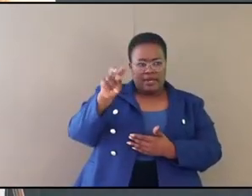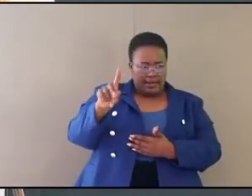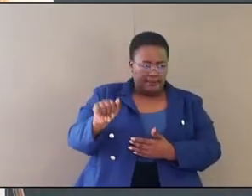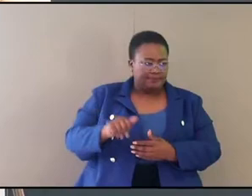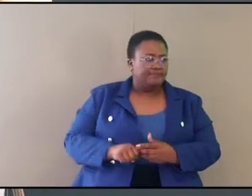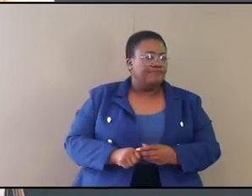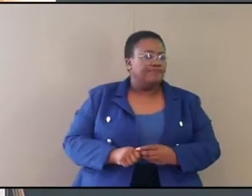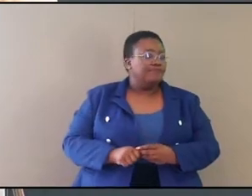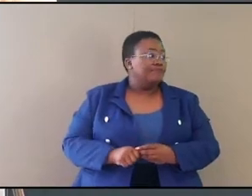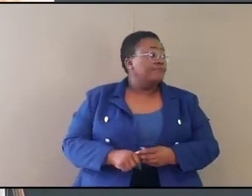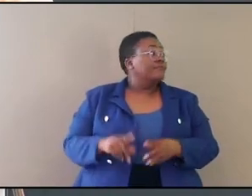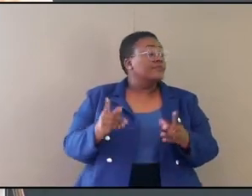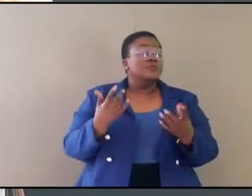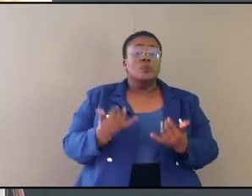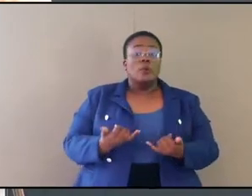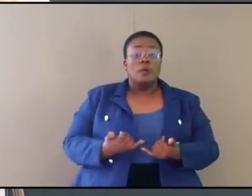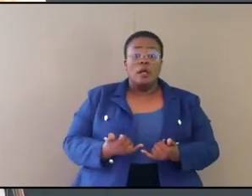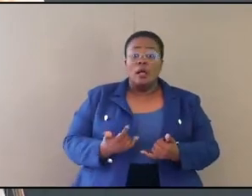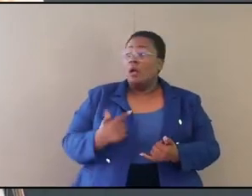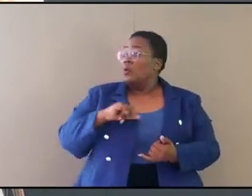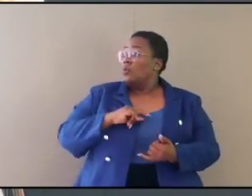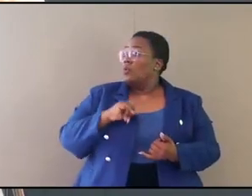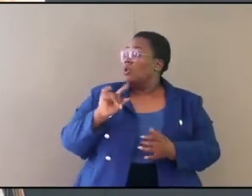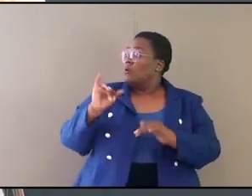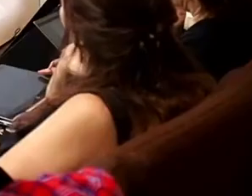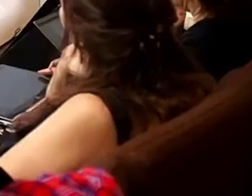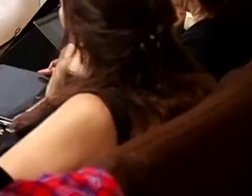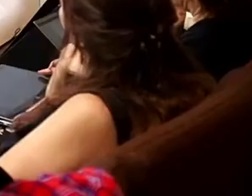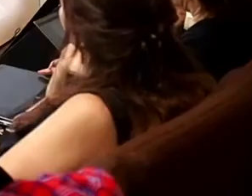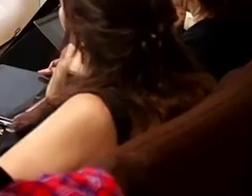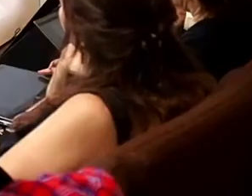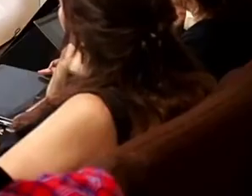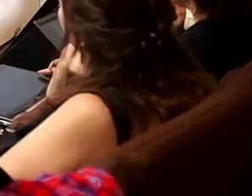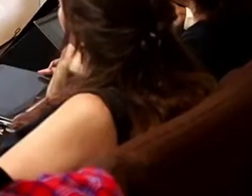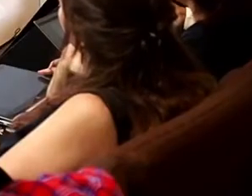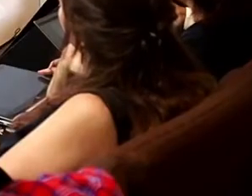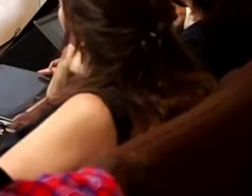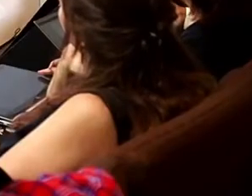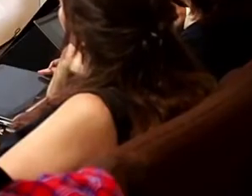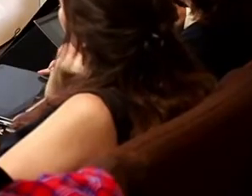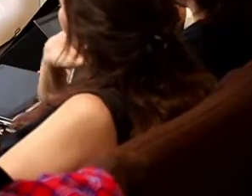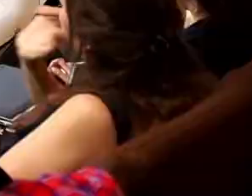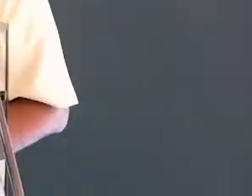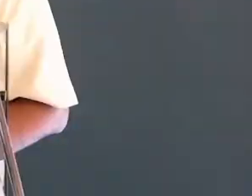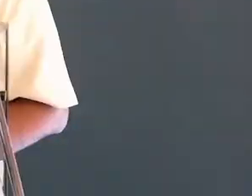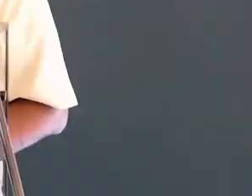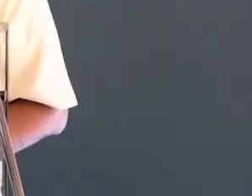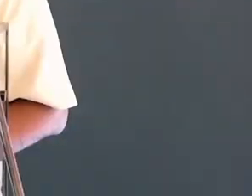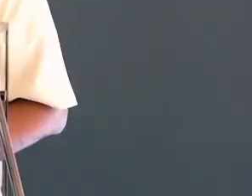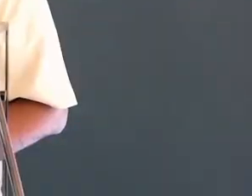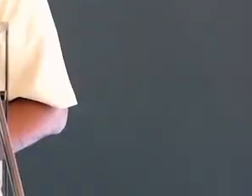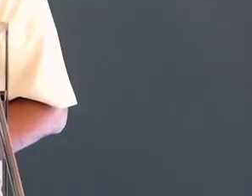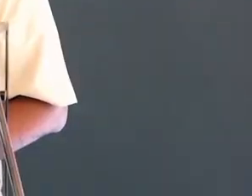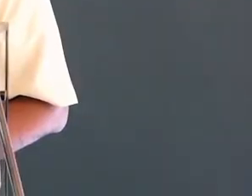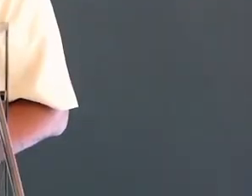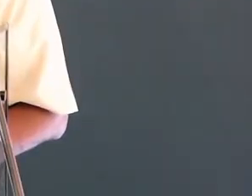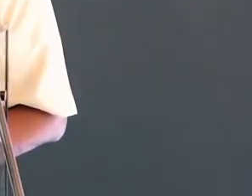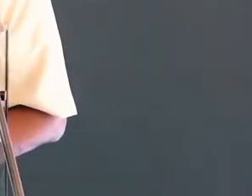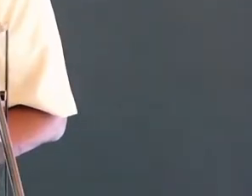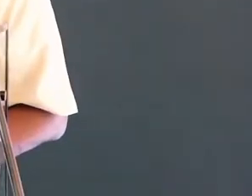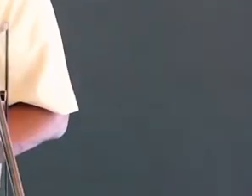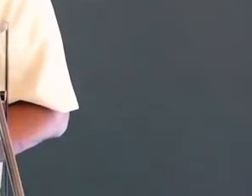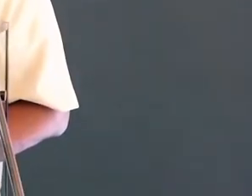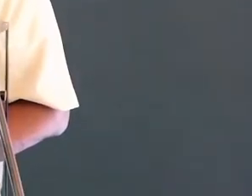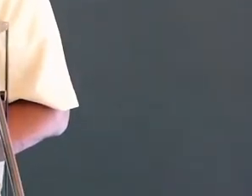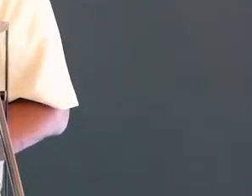So at this point in time, we're going to call upon the CEO of SASA to talk to us about the role of the